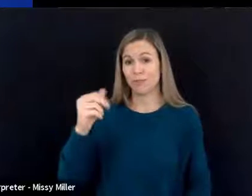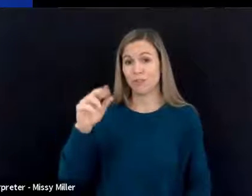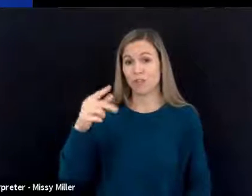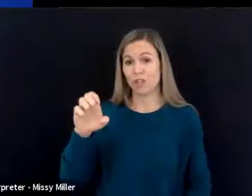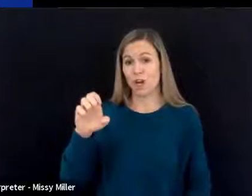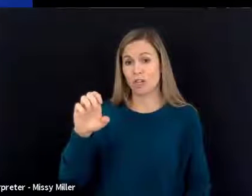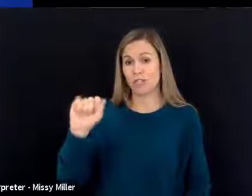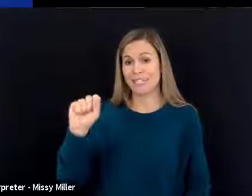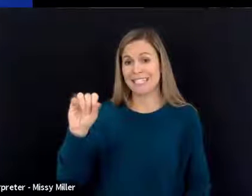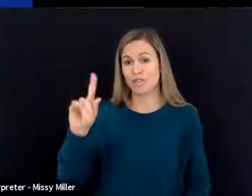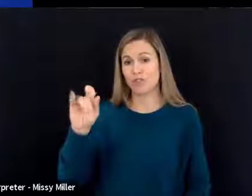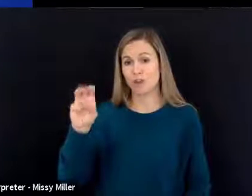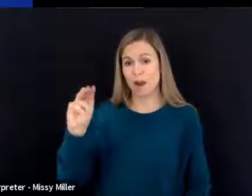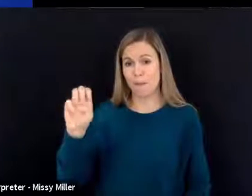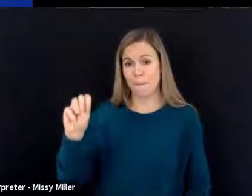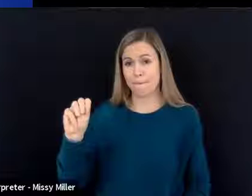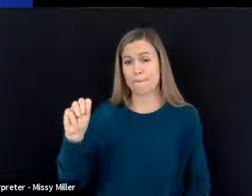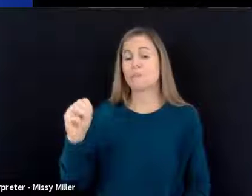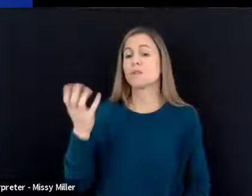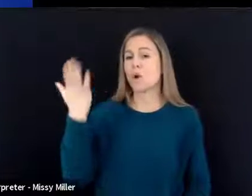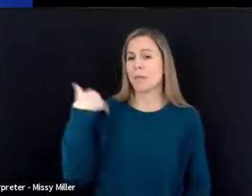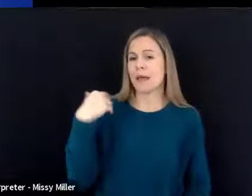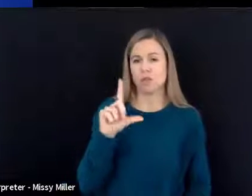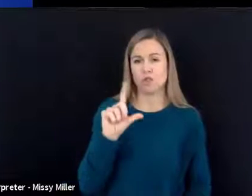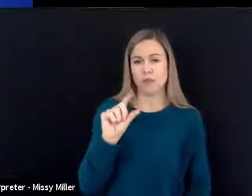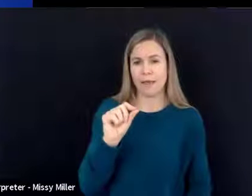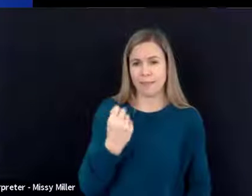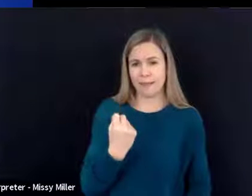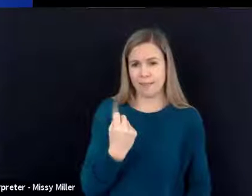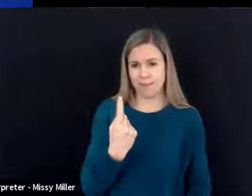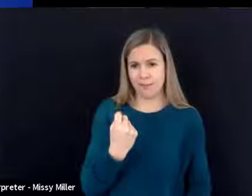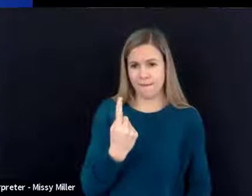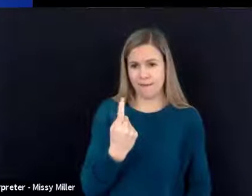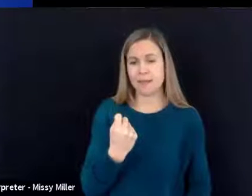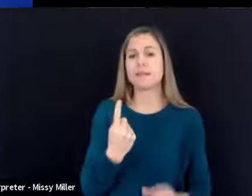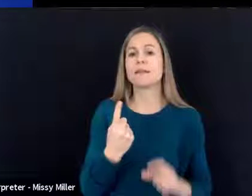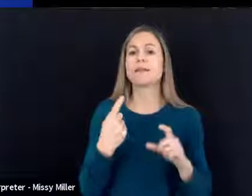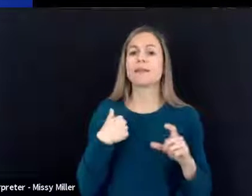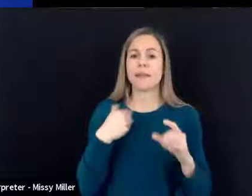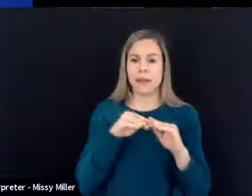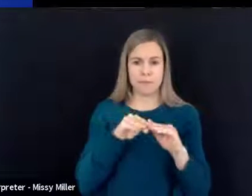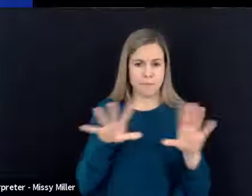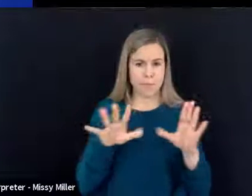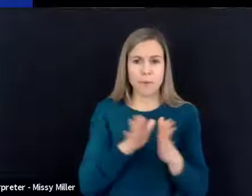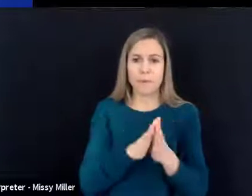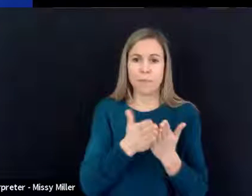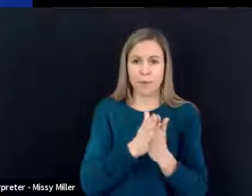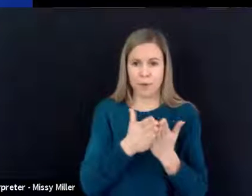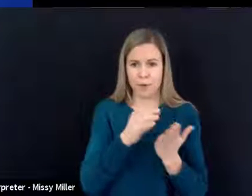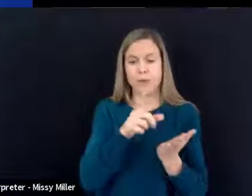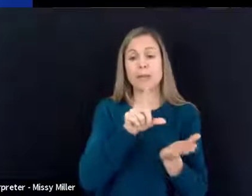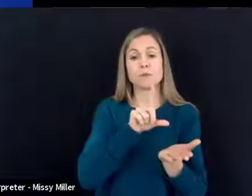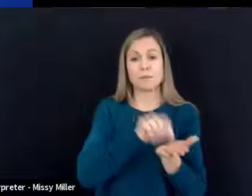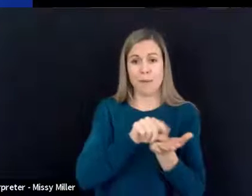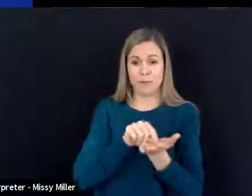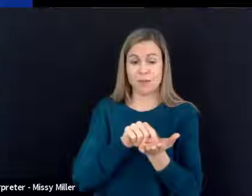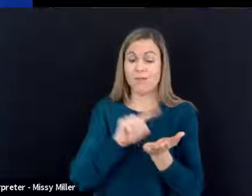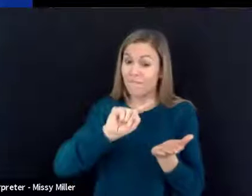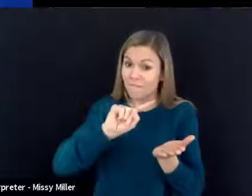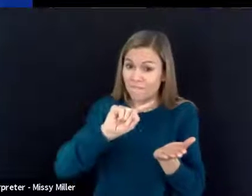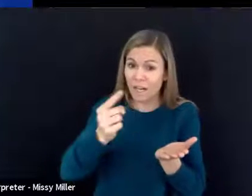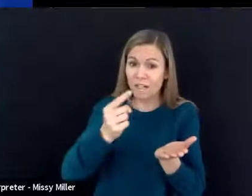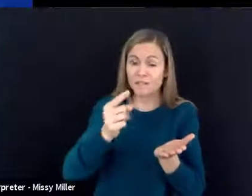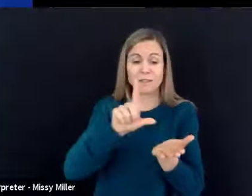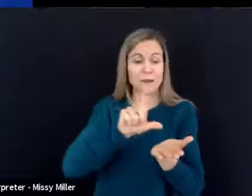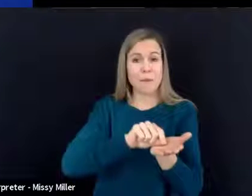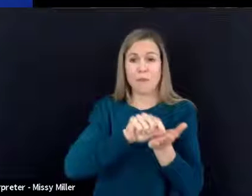2011, the Charge Syndrome Foundation for Folks organized an edited book, and it was the first book published in the world dedicated